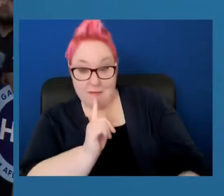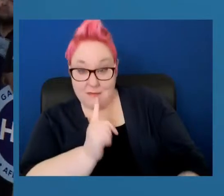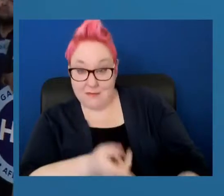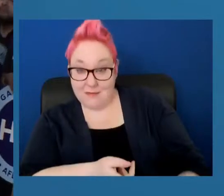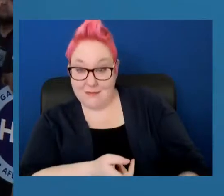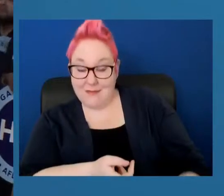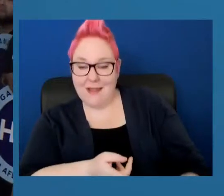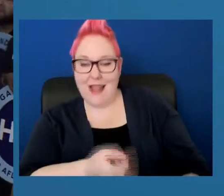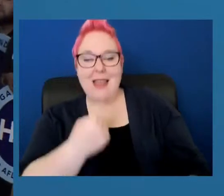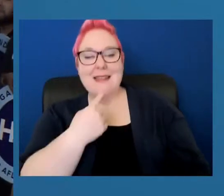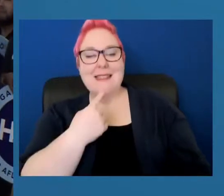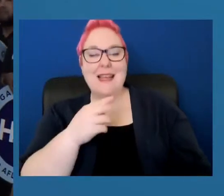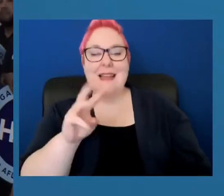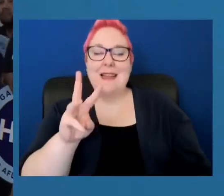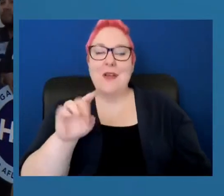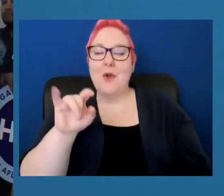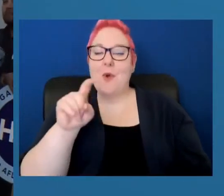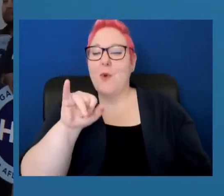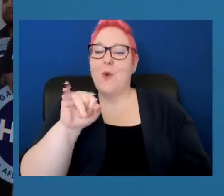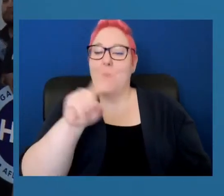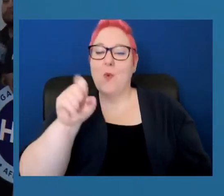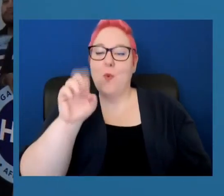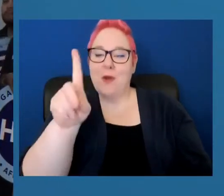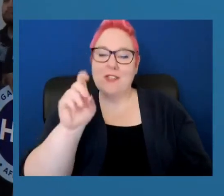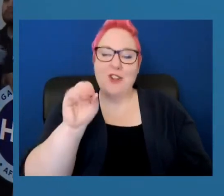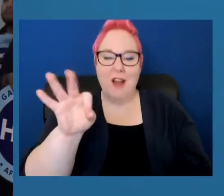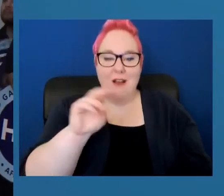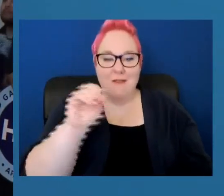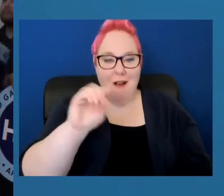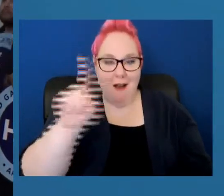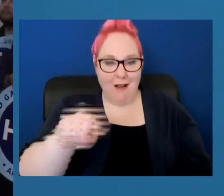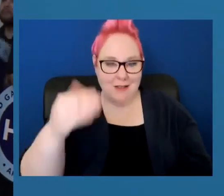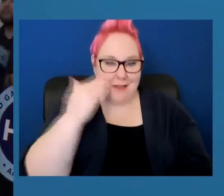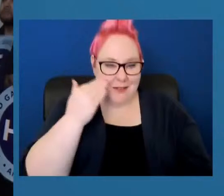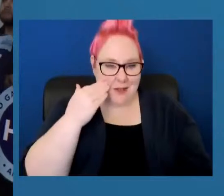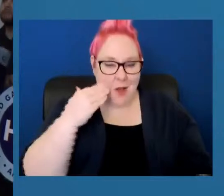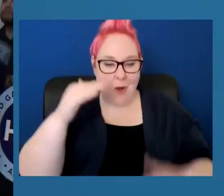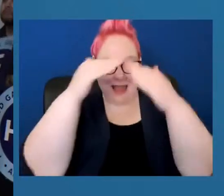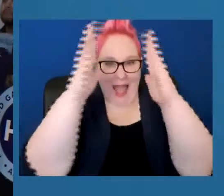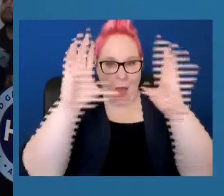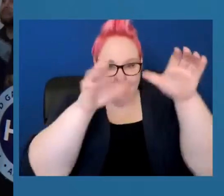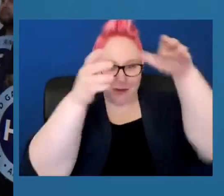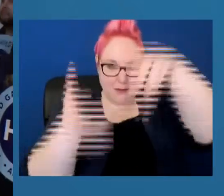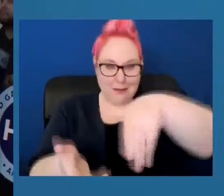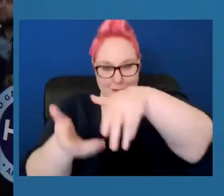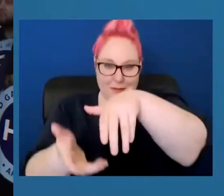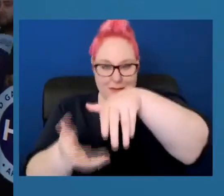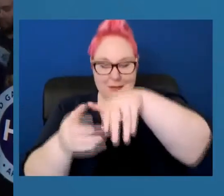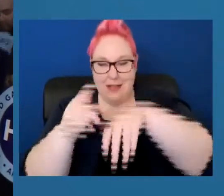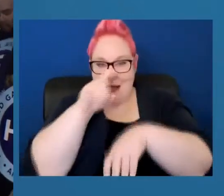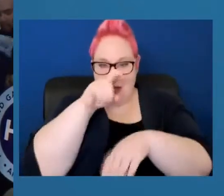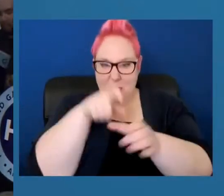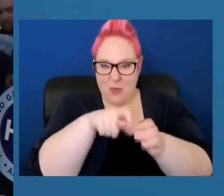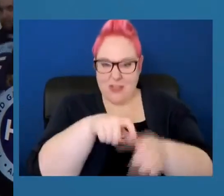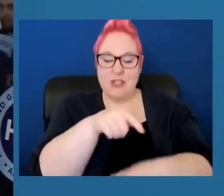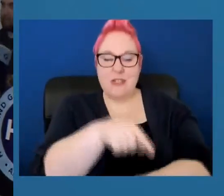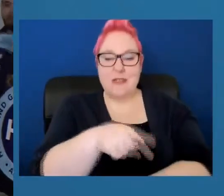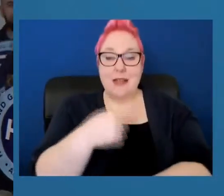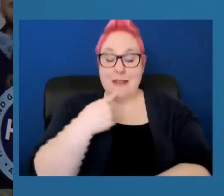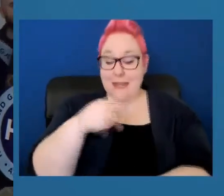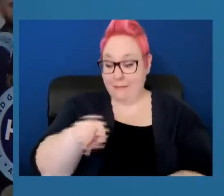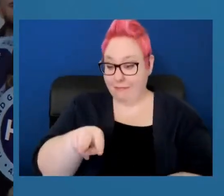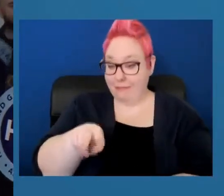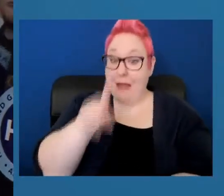Wizard of Oz, you know when the house falls on the witch? And then the mortician comes out and he declares